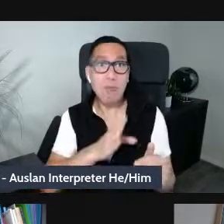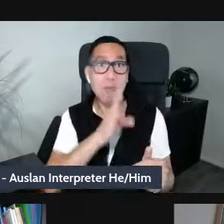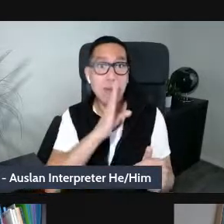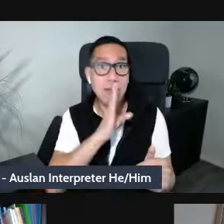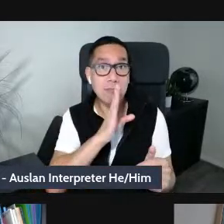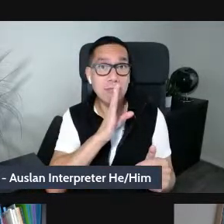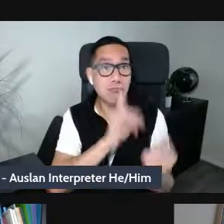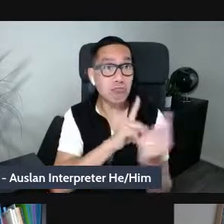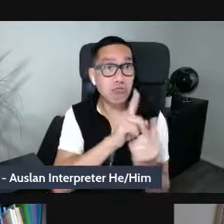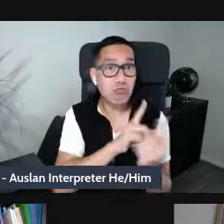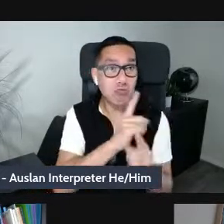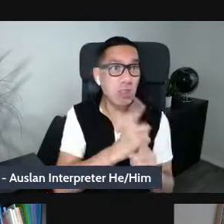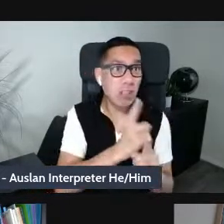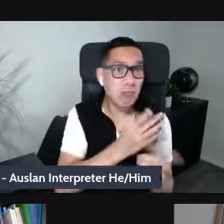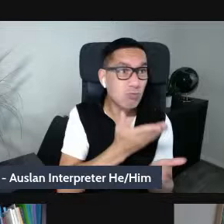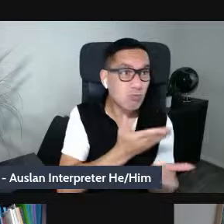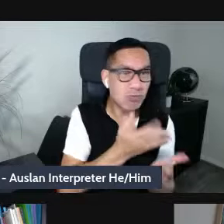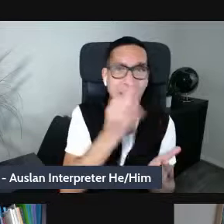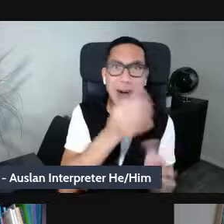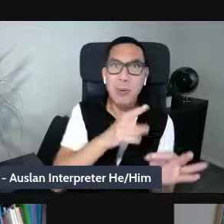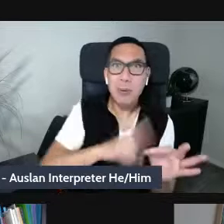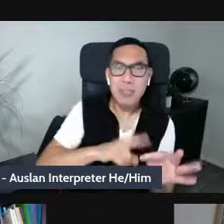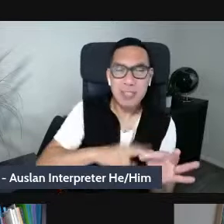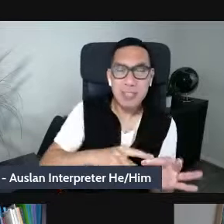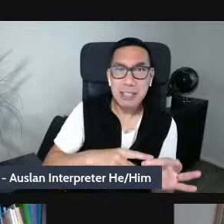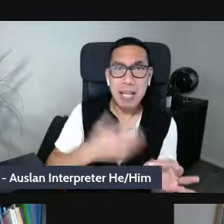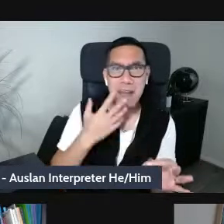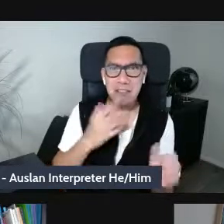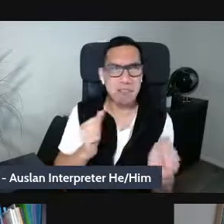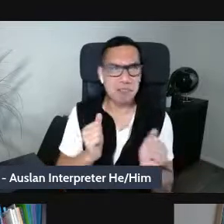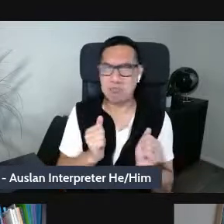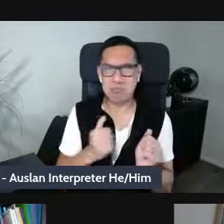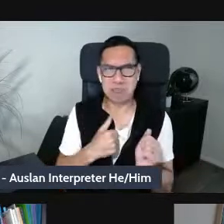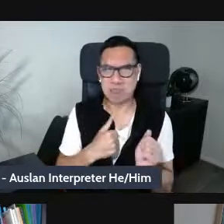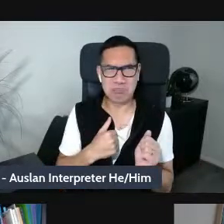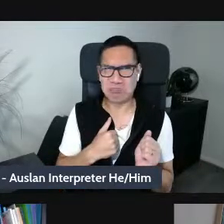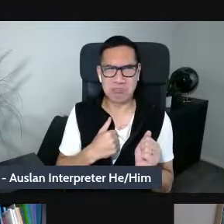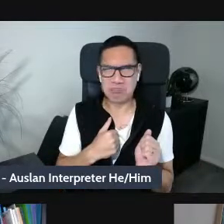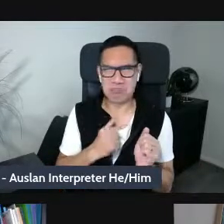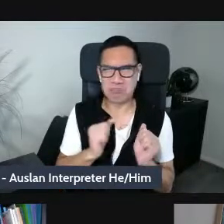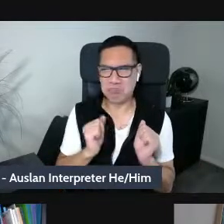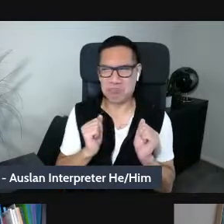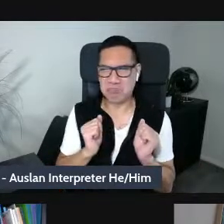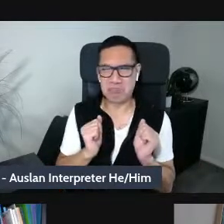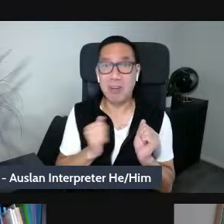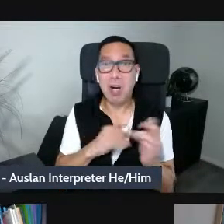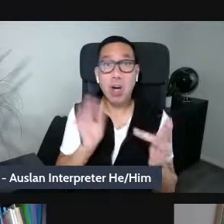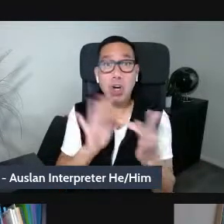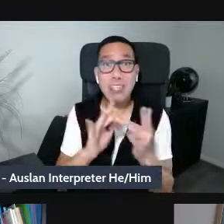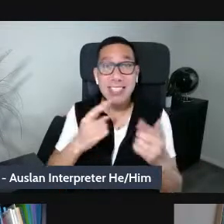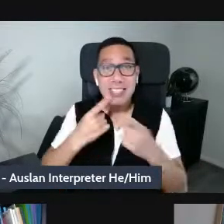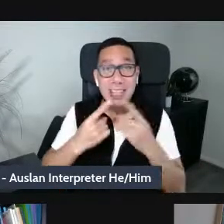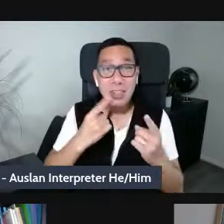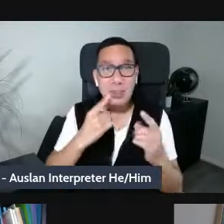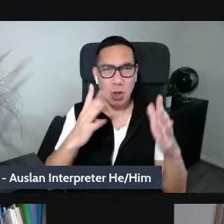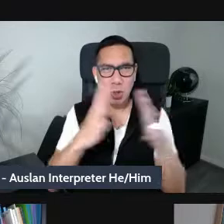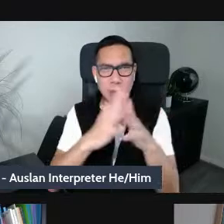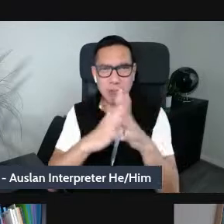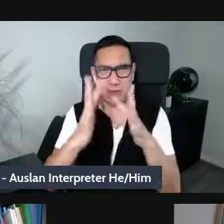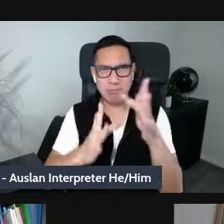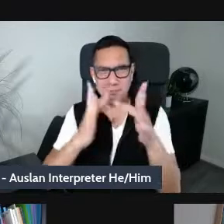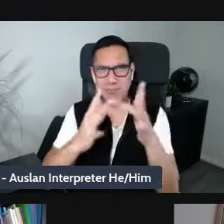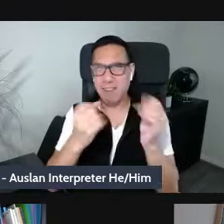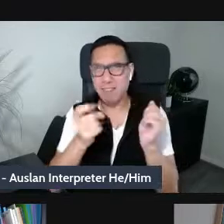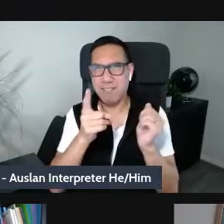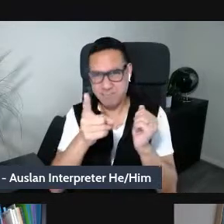ask questions. If that doesn't suit you and that's just not your jam, their contact details are on the website. So you can get in touch for a